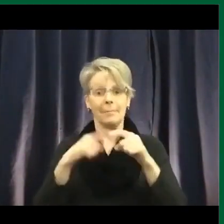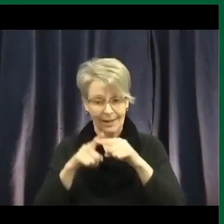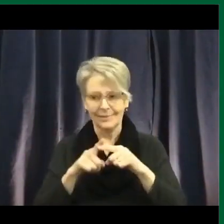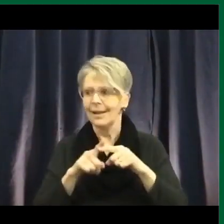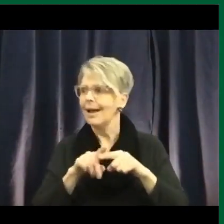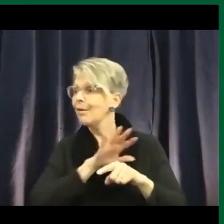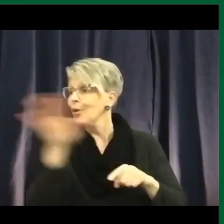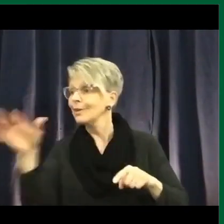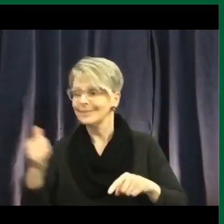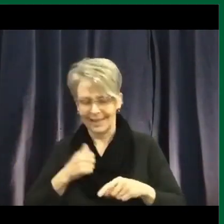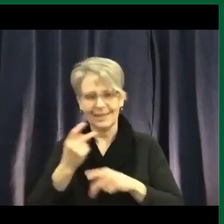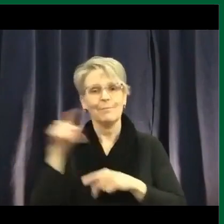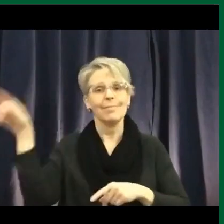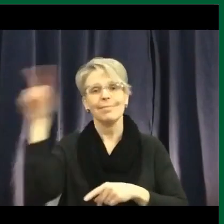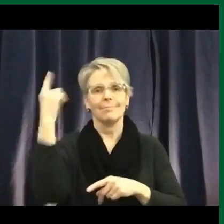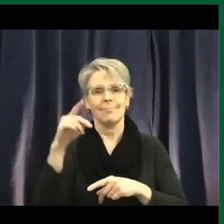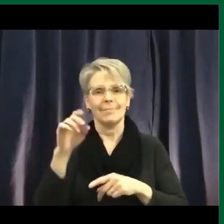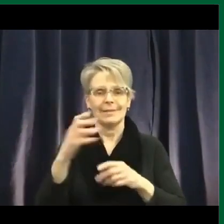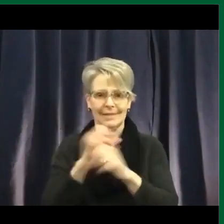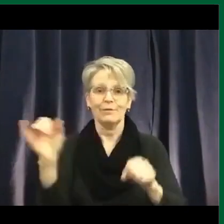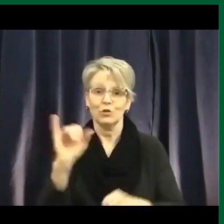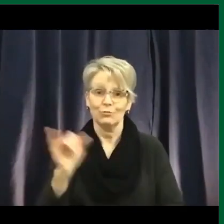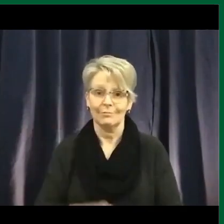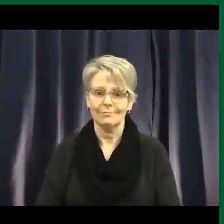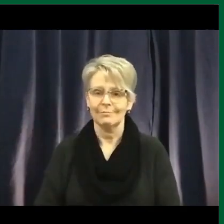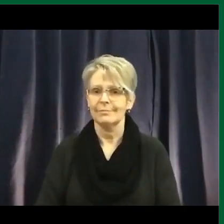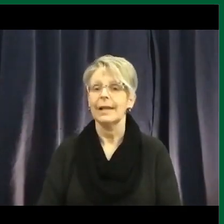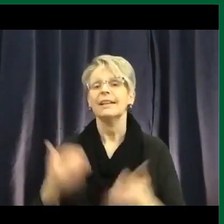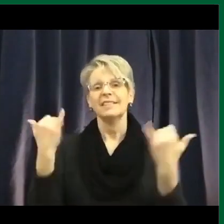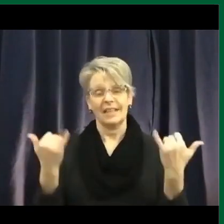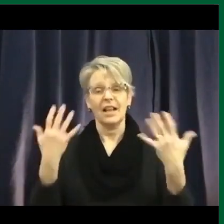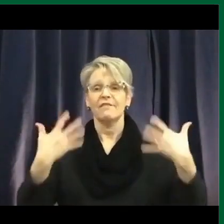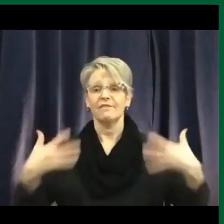Canadians safe as well. That concludes today's update. Thank you for joining us.